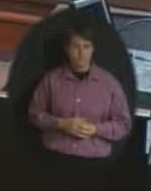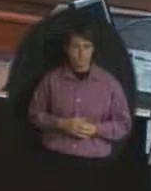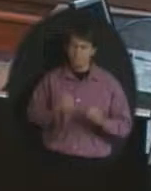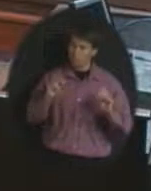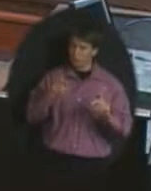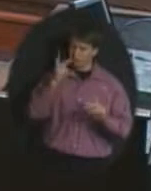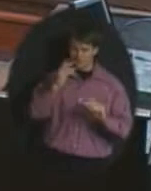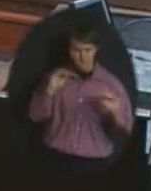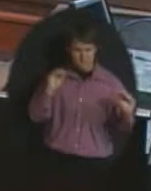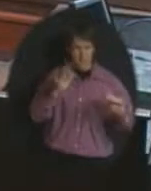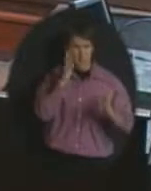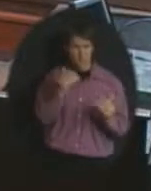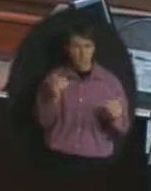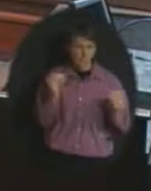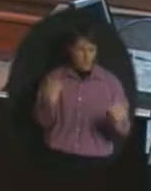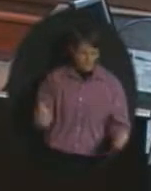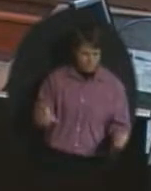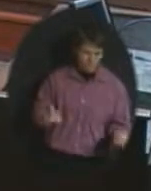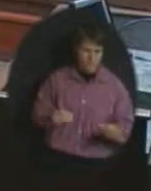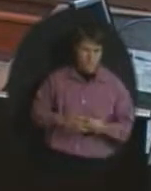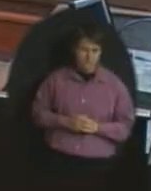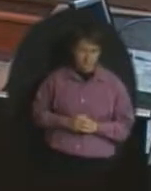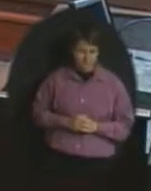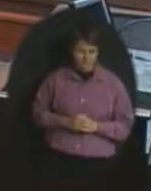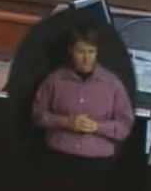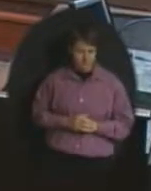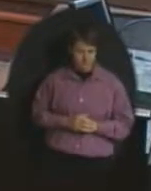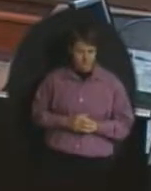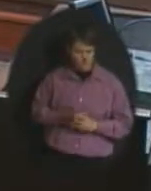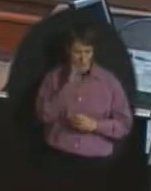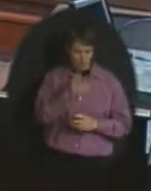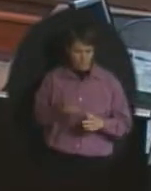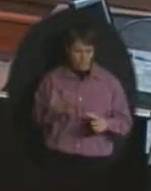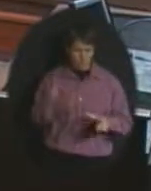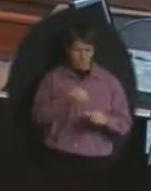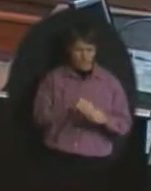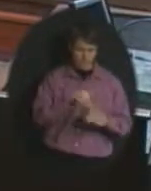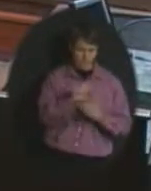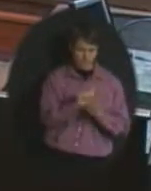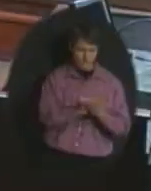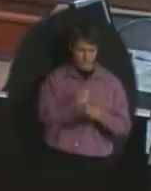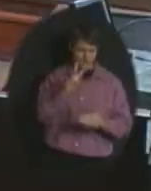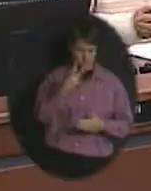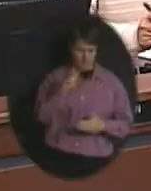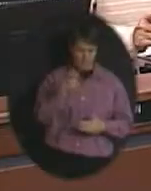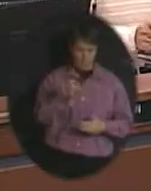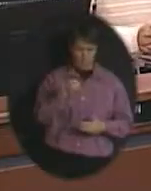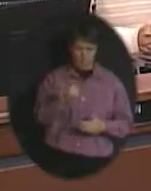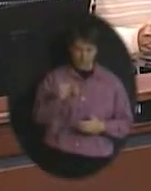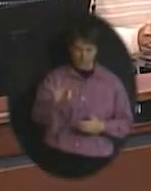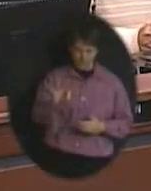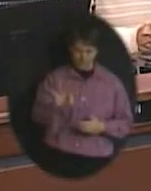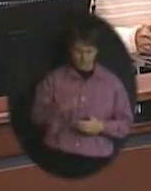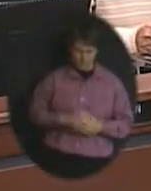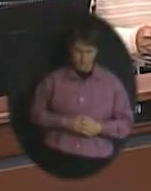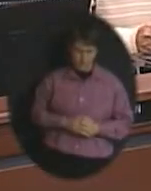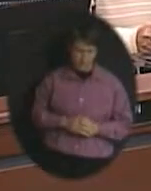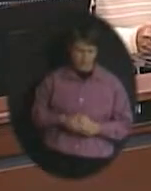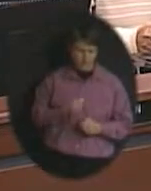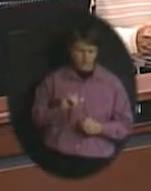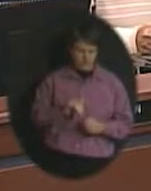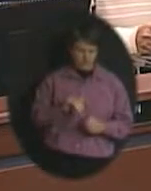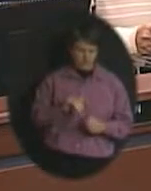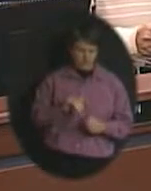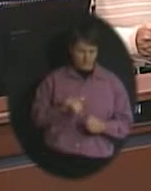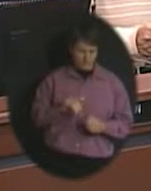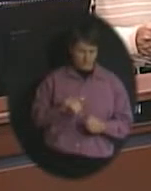Okay, seeing none, we will move along. And we will hop back in our agenda at 6.09. That is the grounds